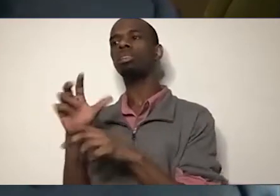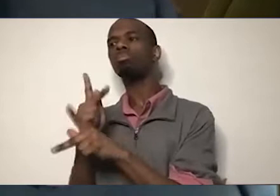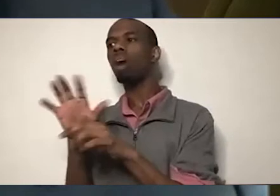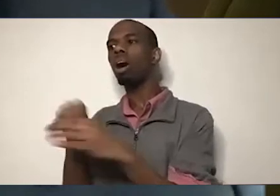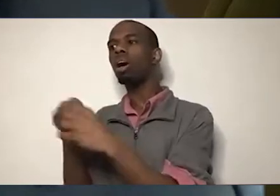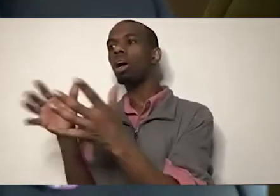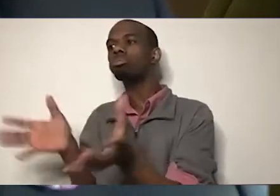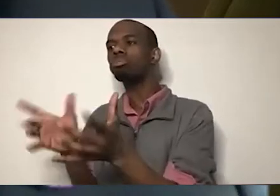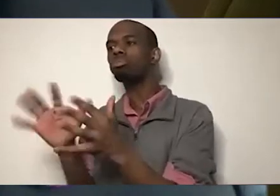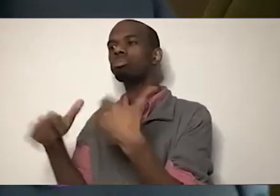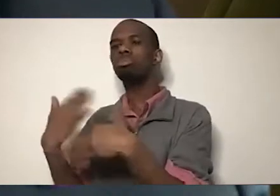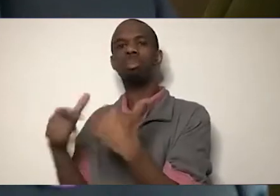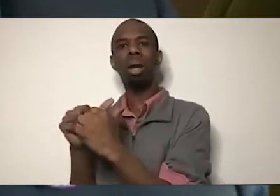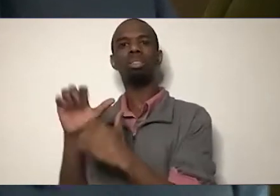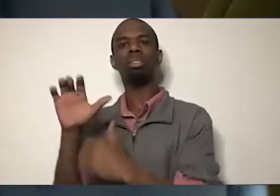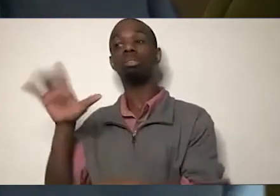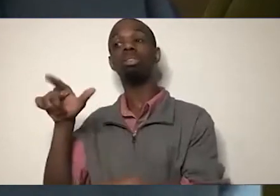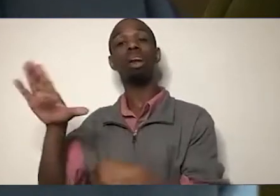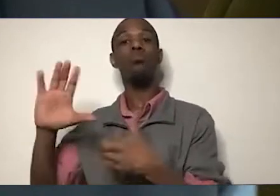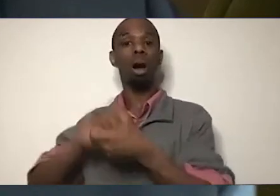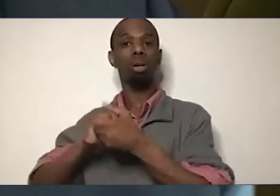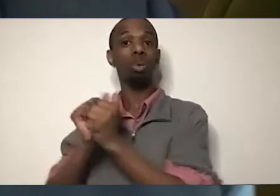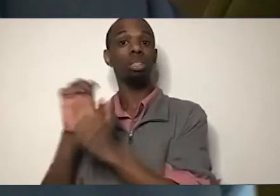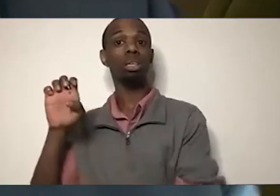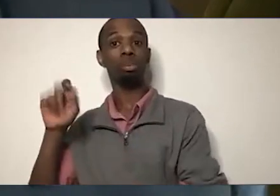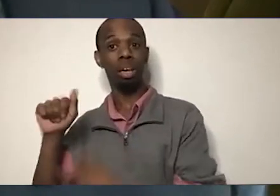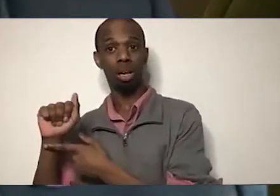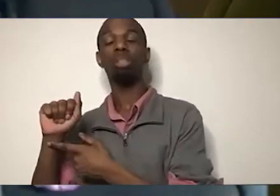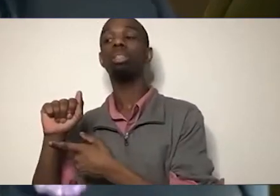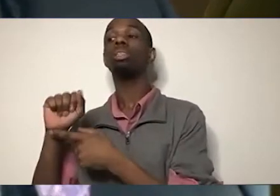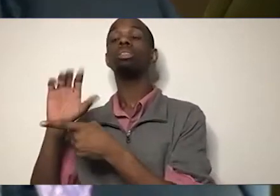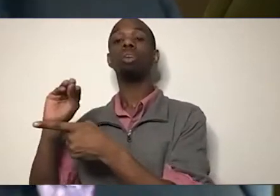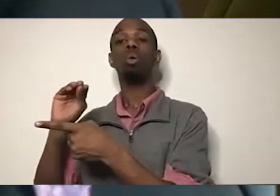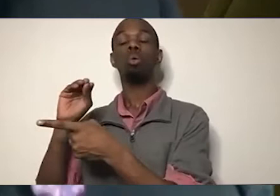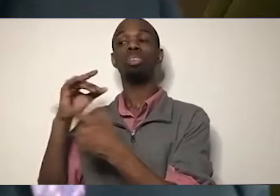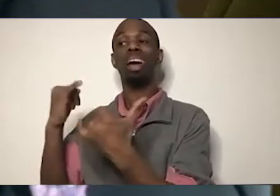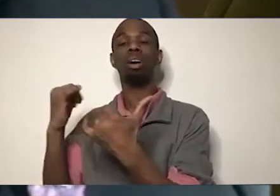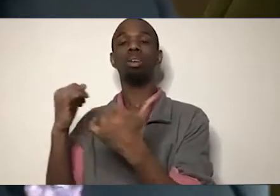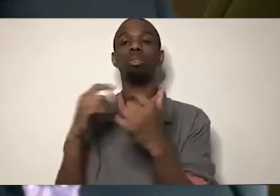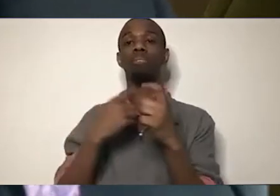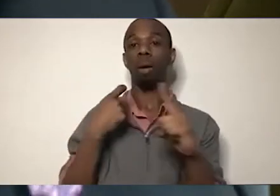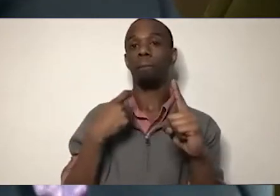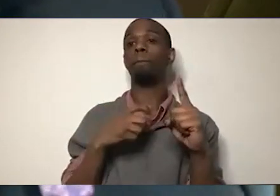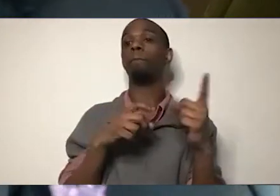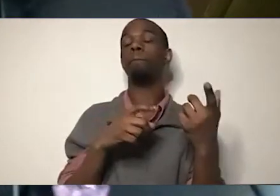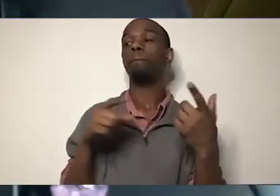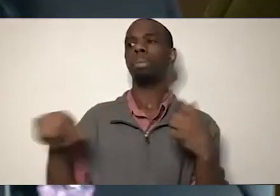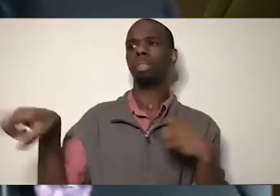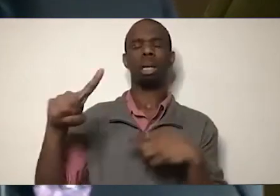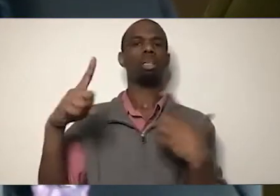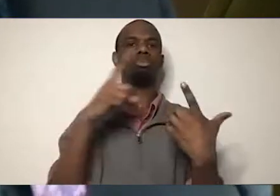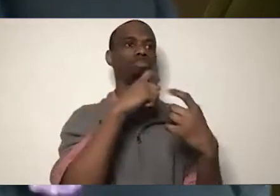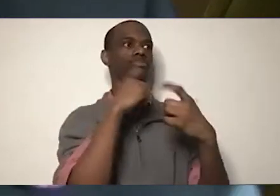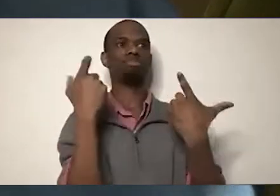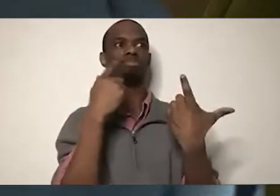from protecting the health and rights and protecting Black people from exposure, they actually compounded that. They lowered the rates. The